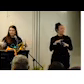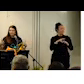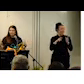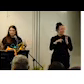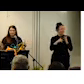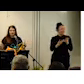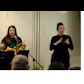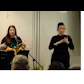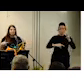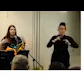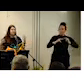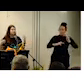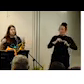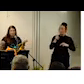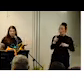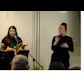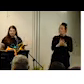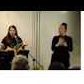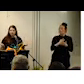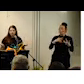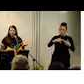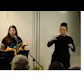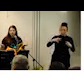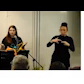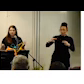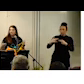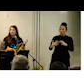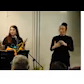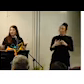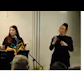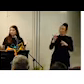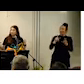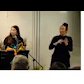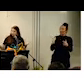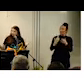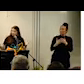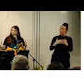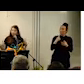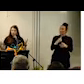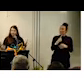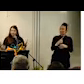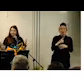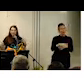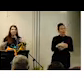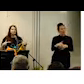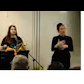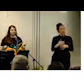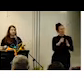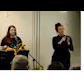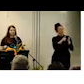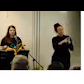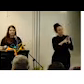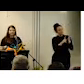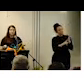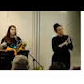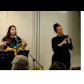In the last few decades, we found many genes that are risk factors, environmental factors like pollutants or toxins, and even